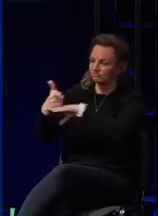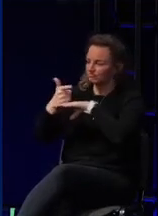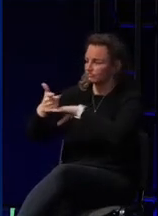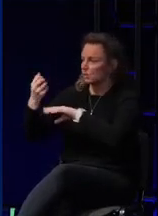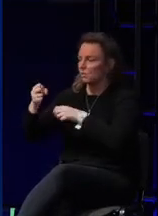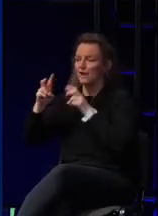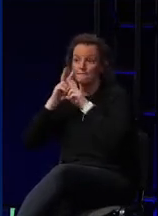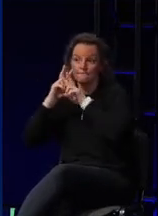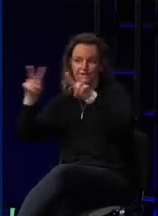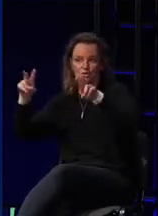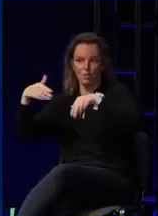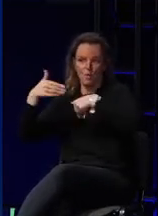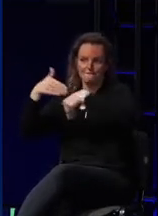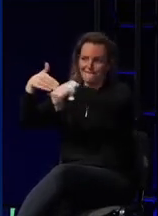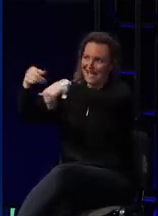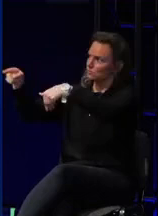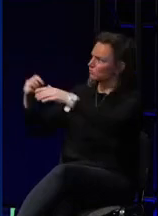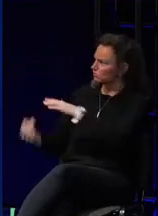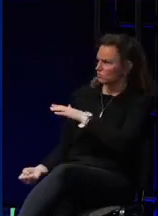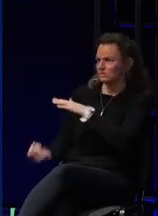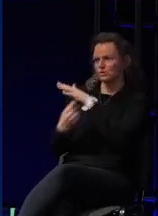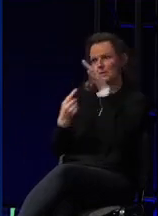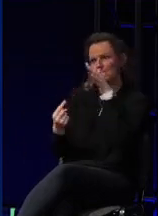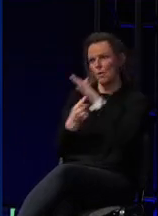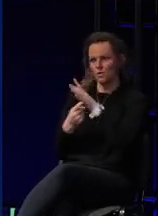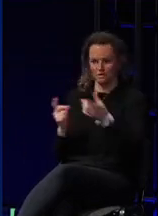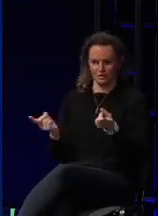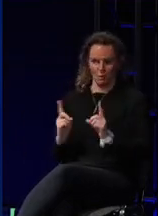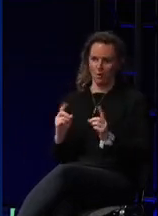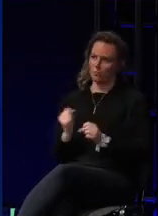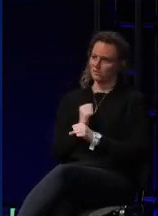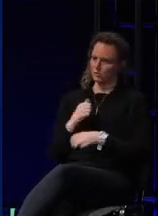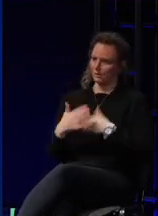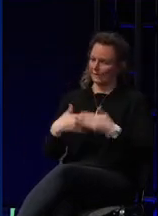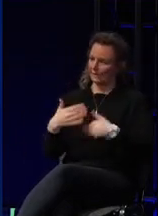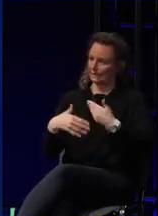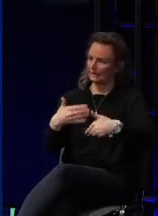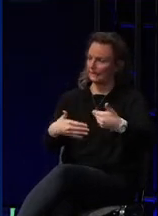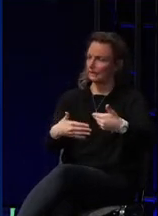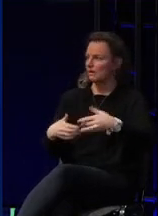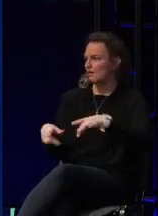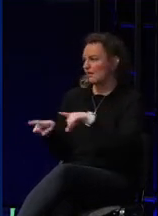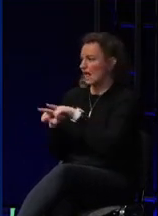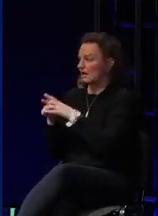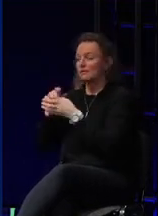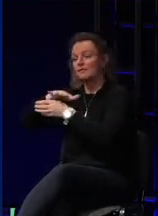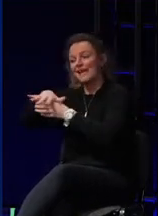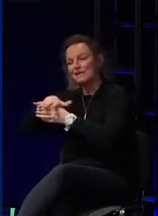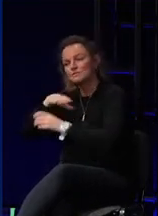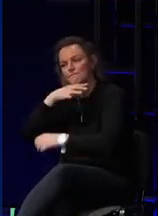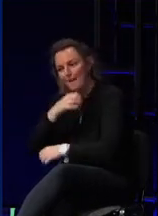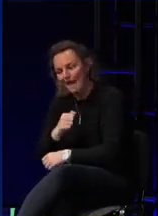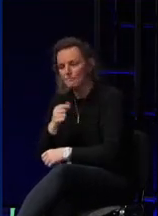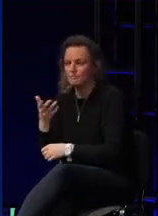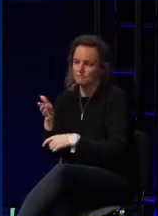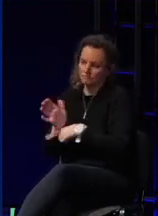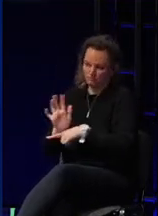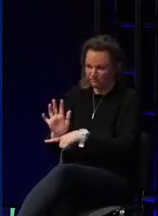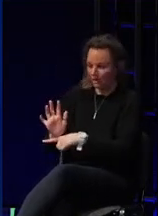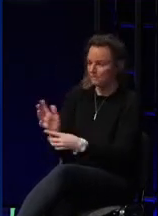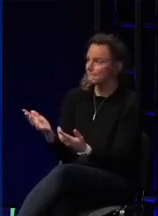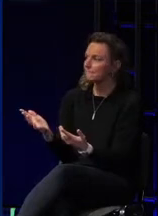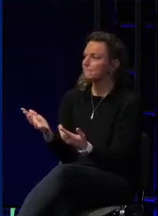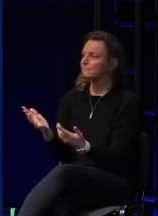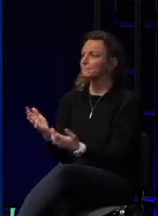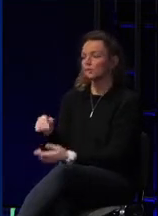play such a huge part of what we're doing. It's like in the case of Men, for example, but